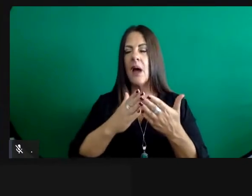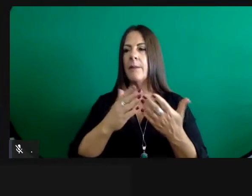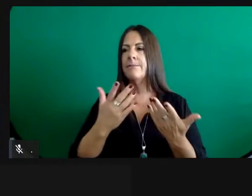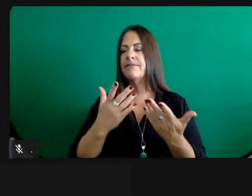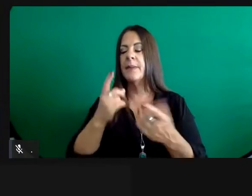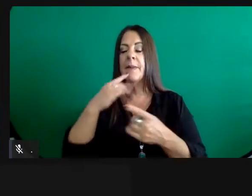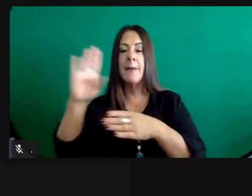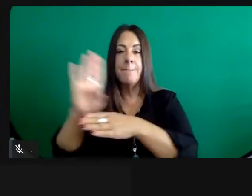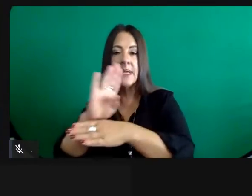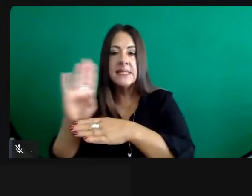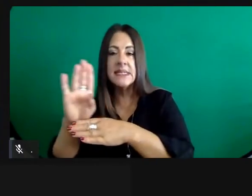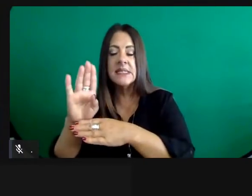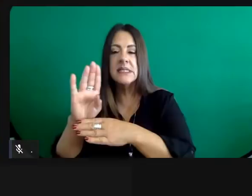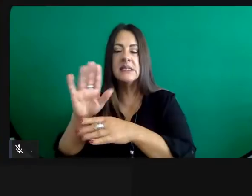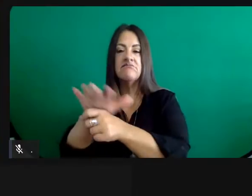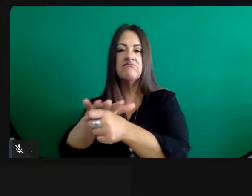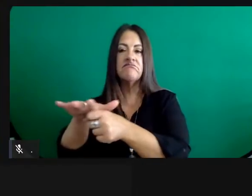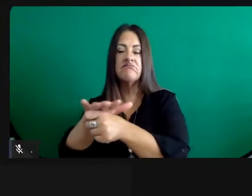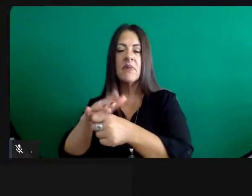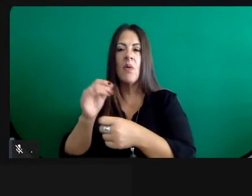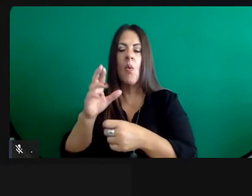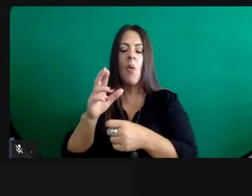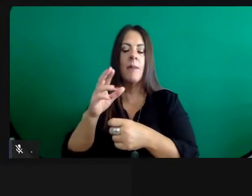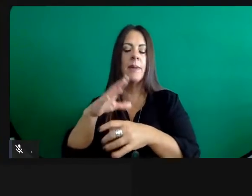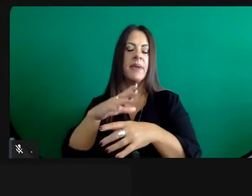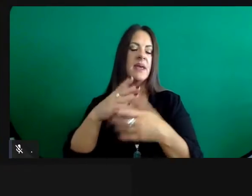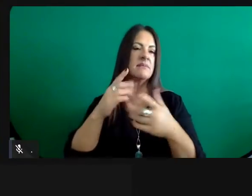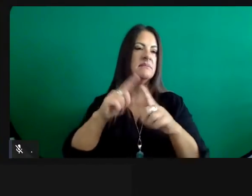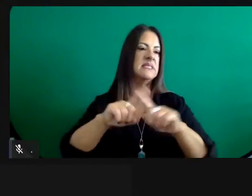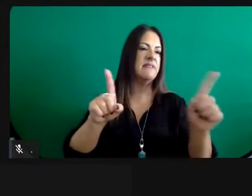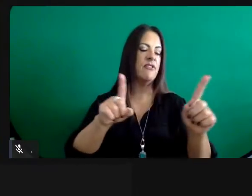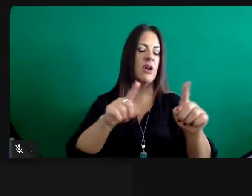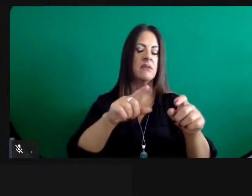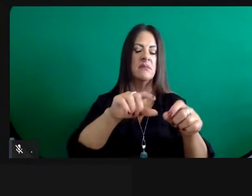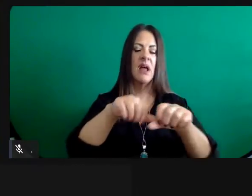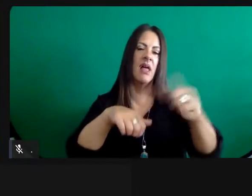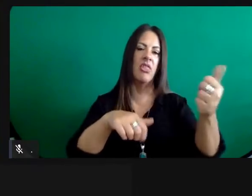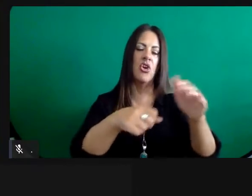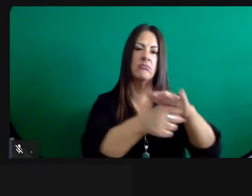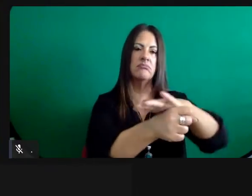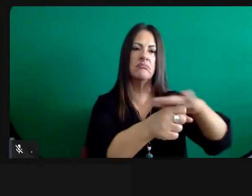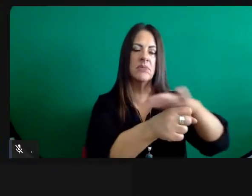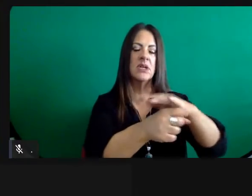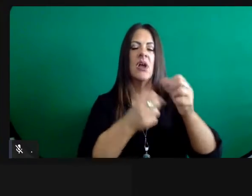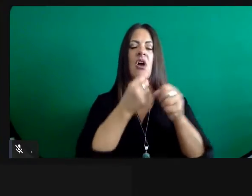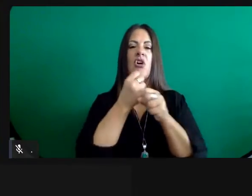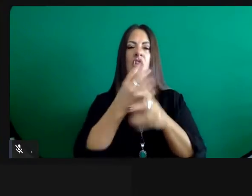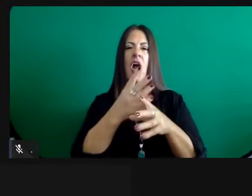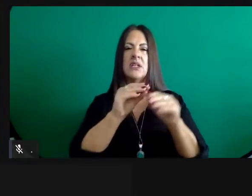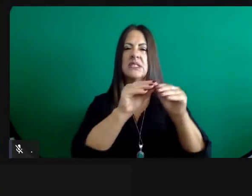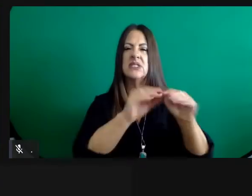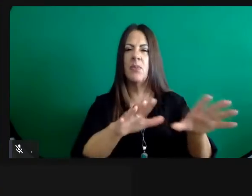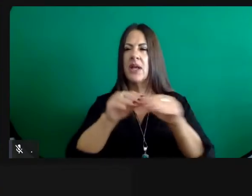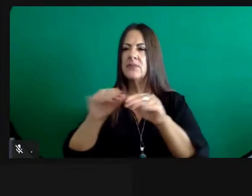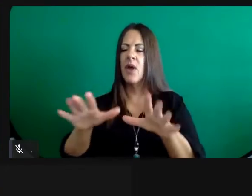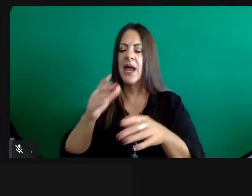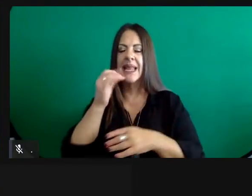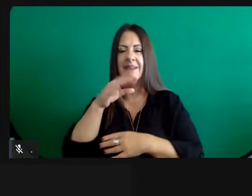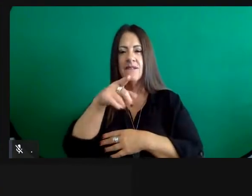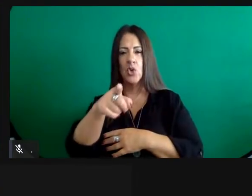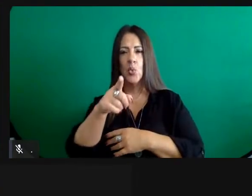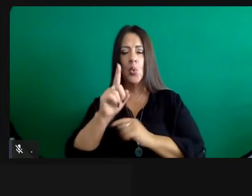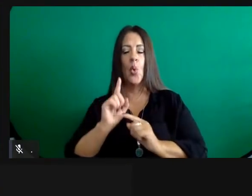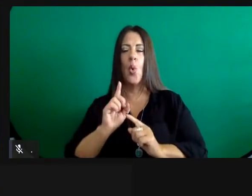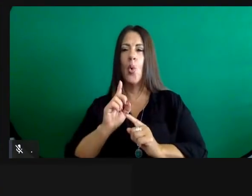business sector or outside of the business sector, that cause transmission. Anything where you're spending longer durations